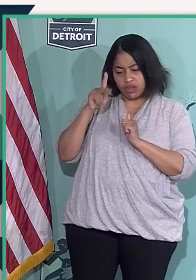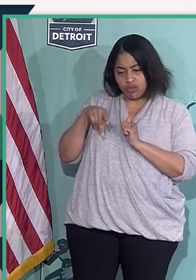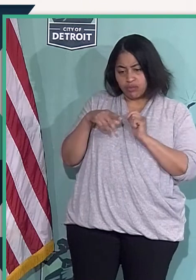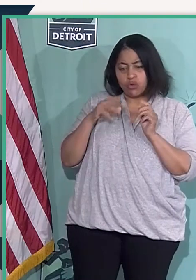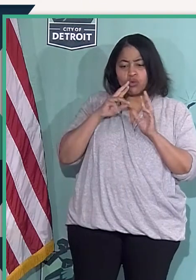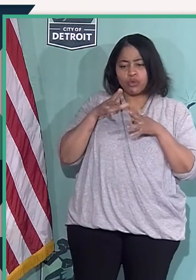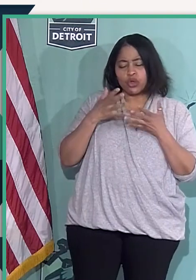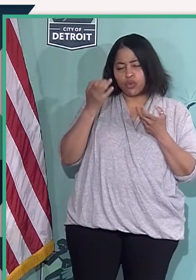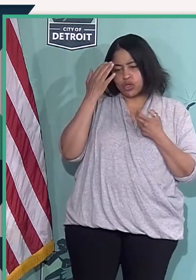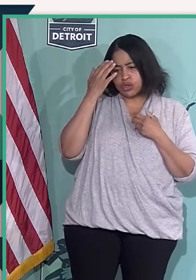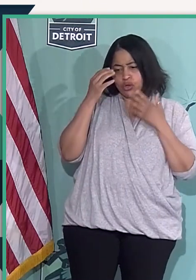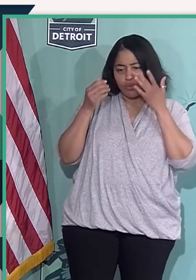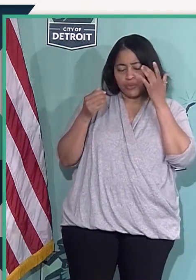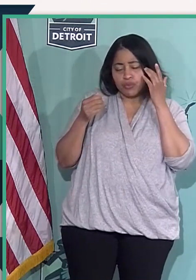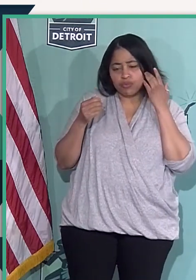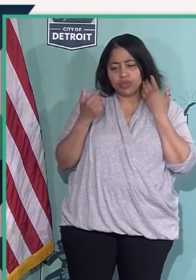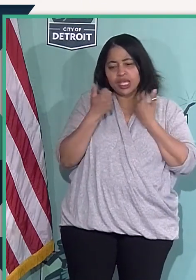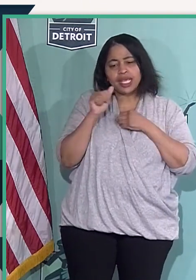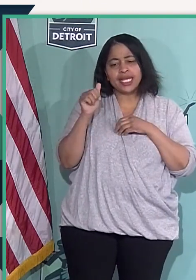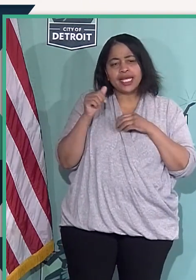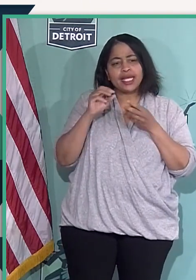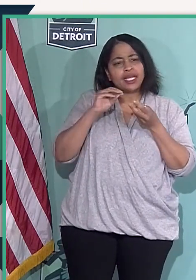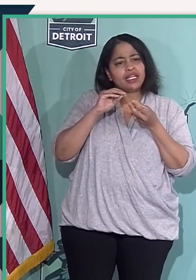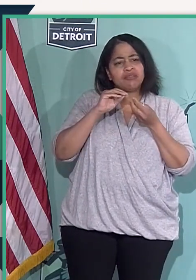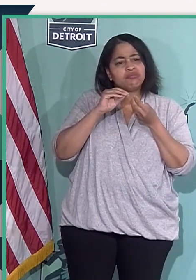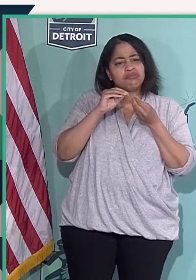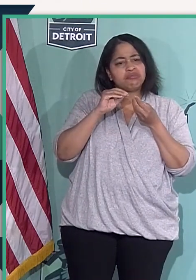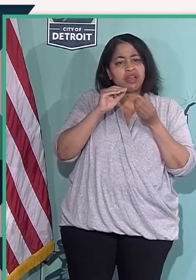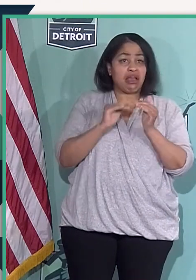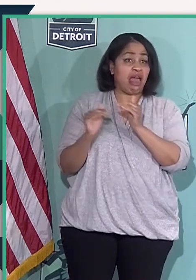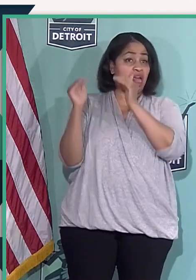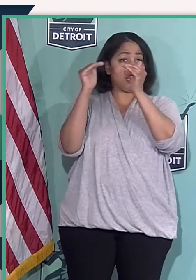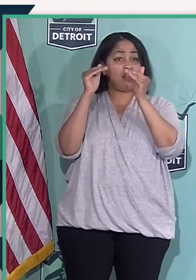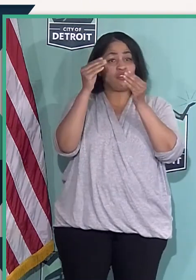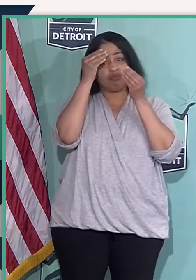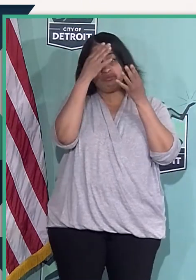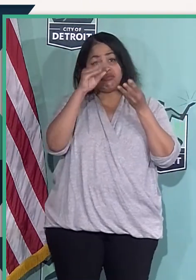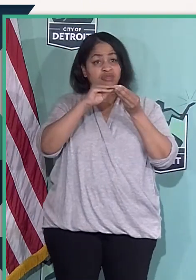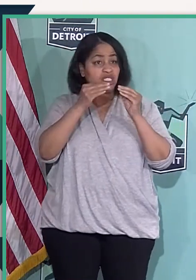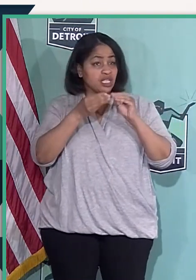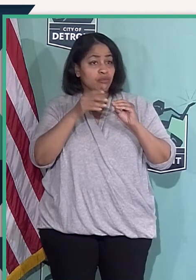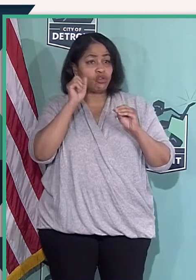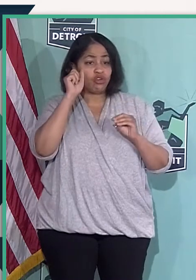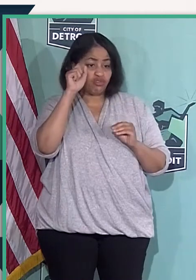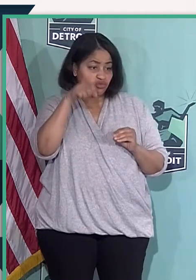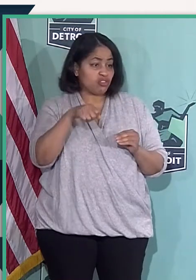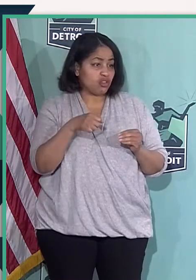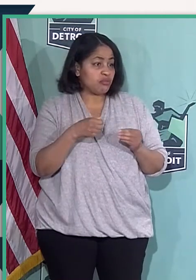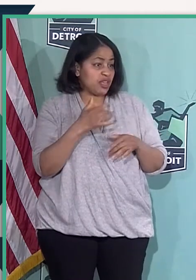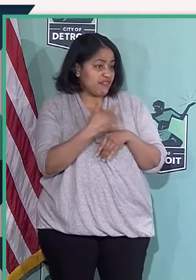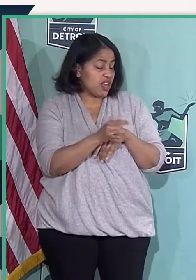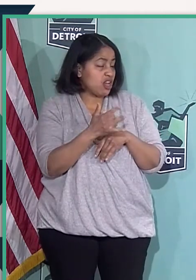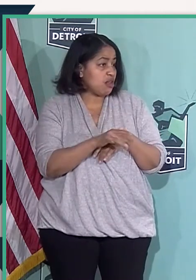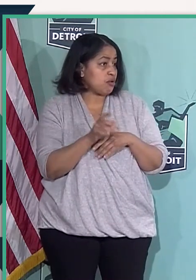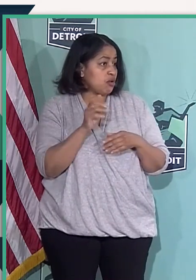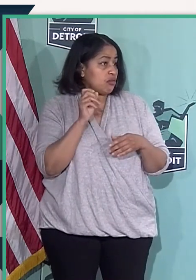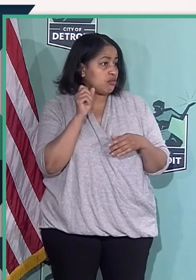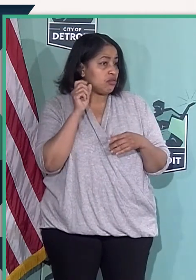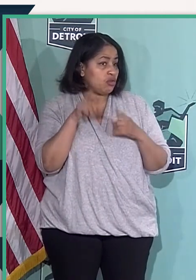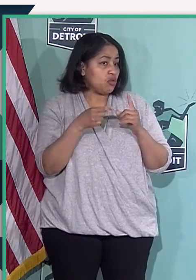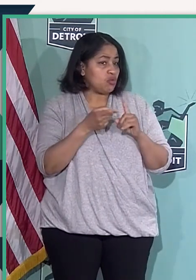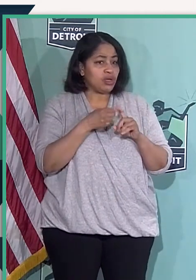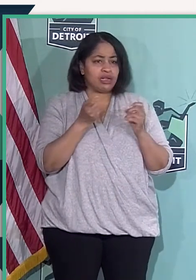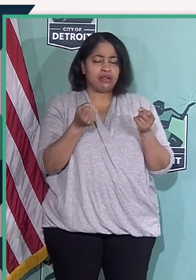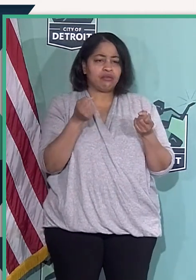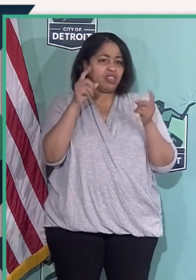wanting to know if there's any high-level data that might be available or be able to be produced to show how many tests were done from